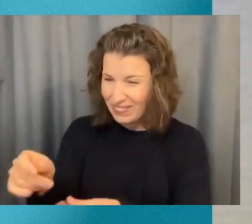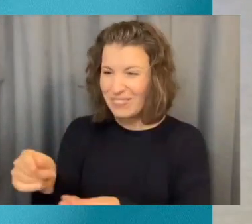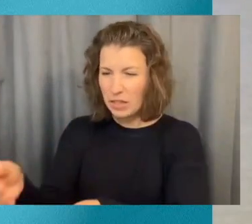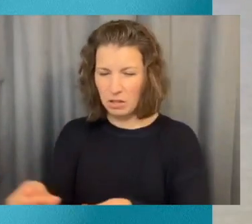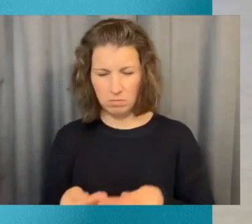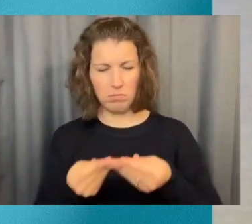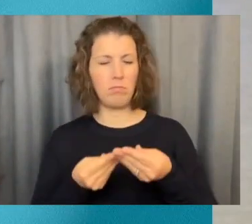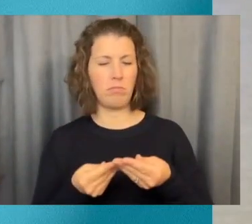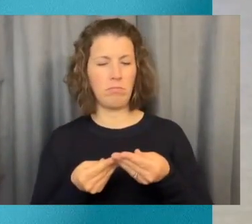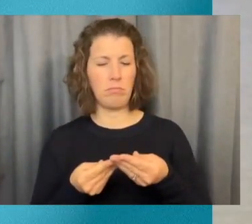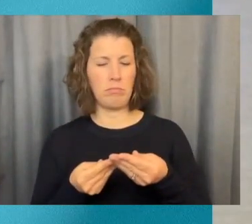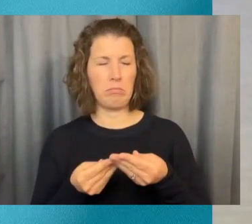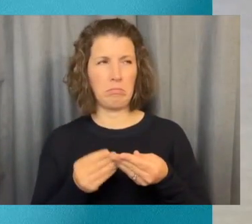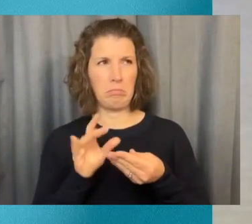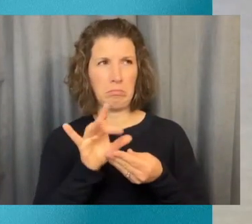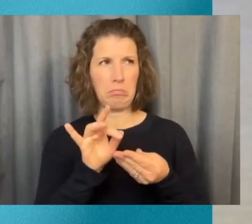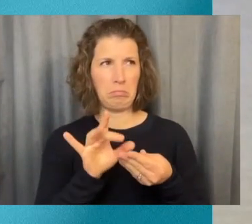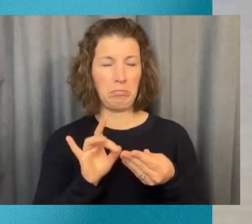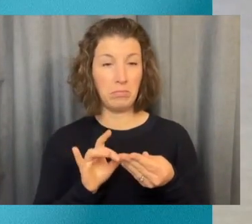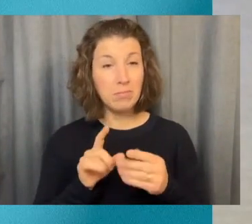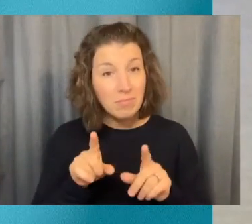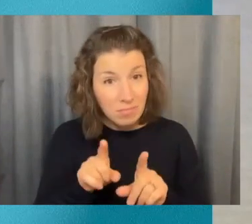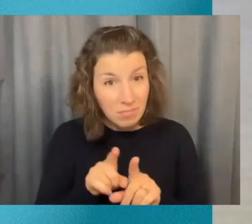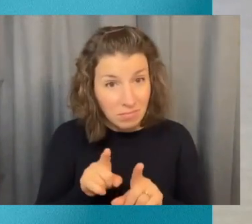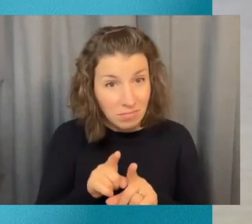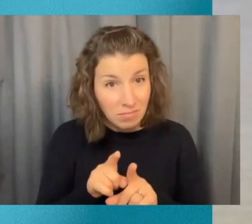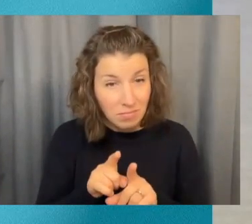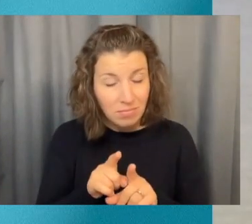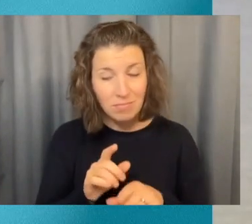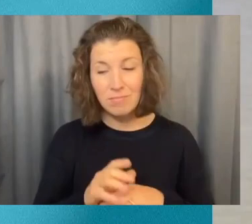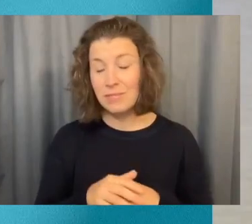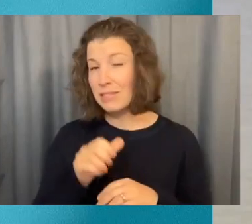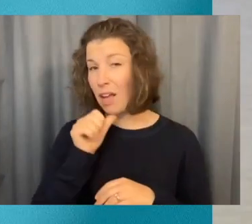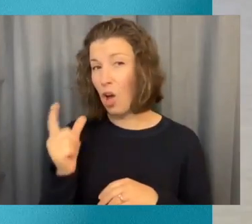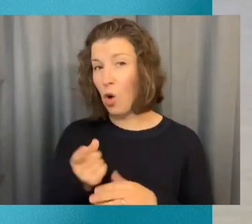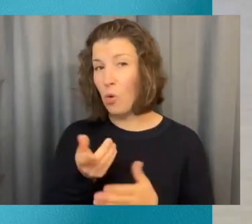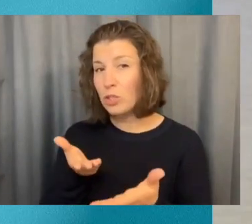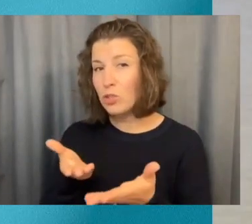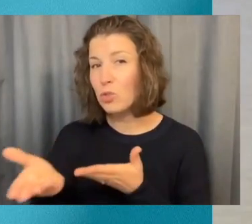it's always served with the same warmth,